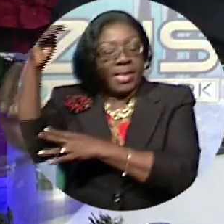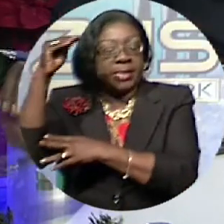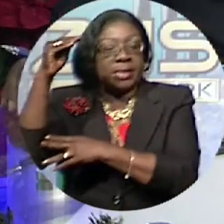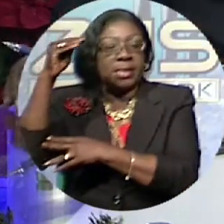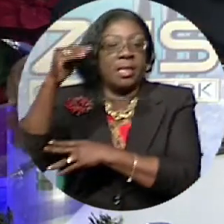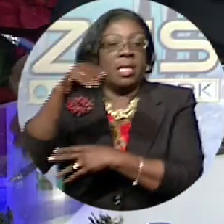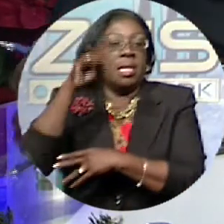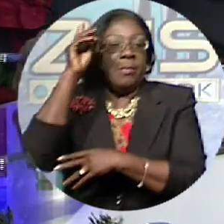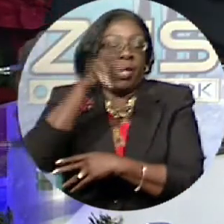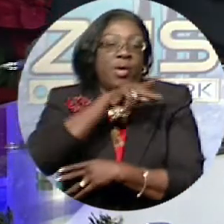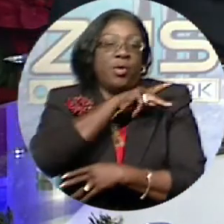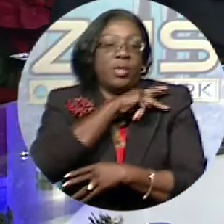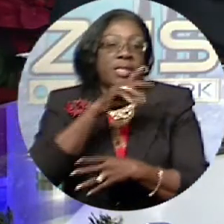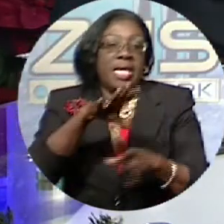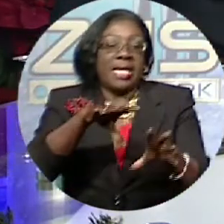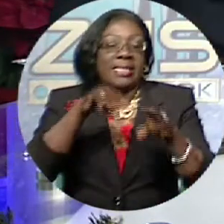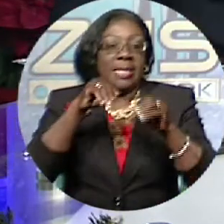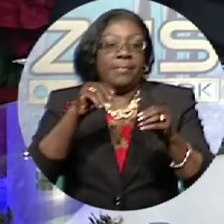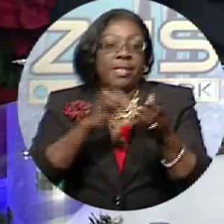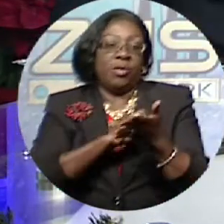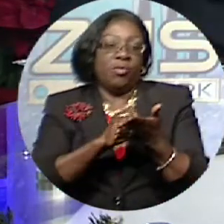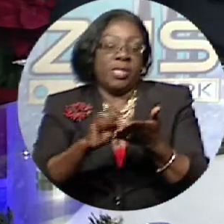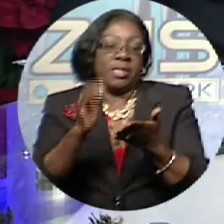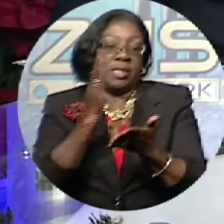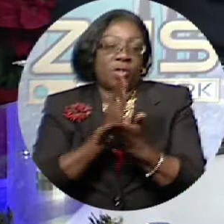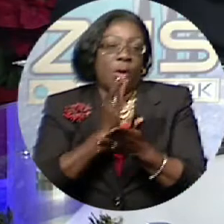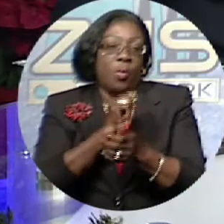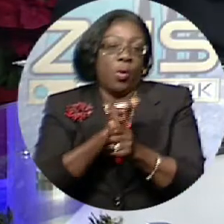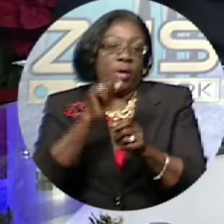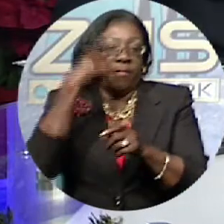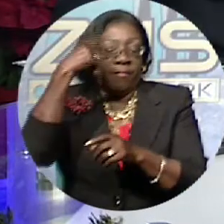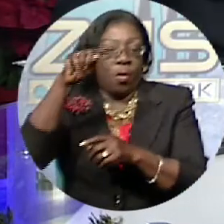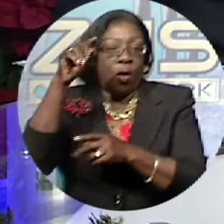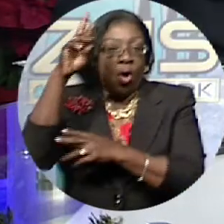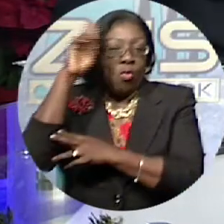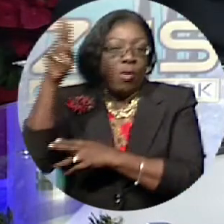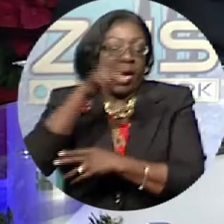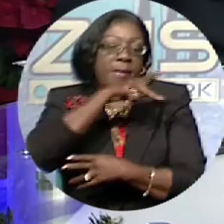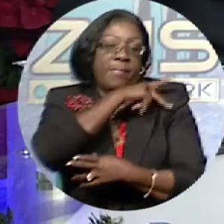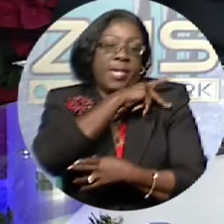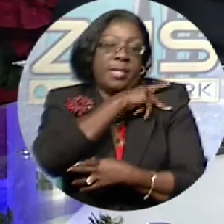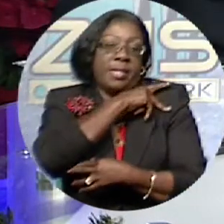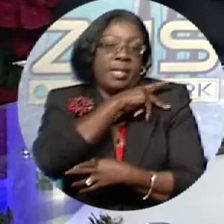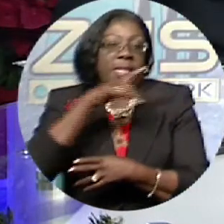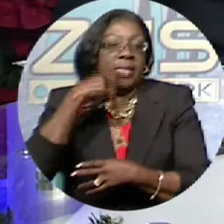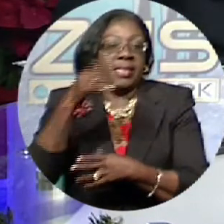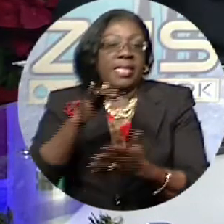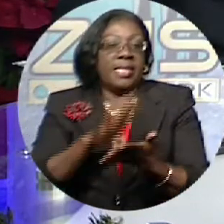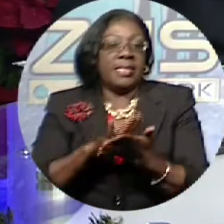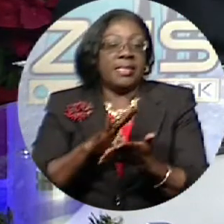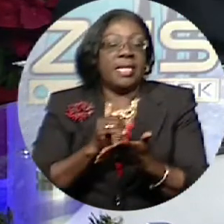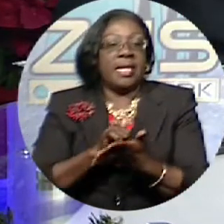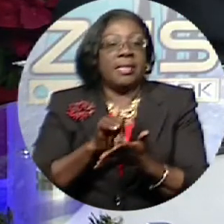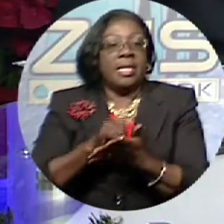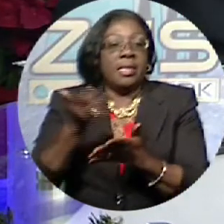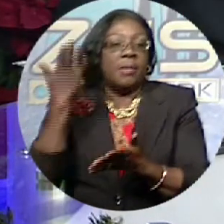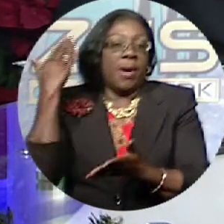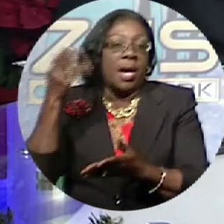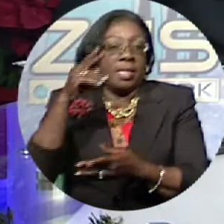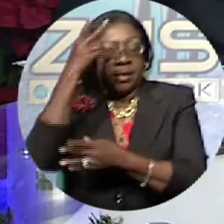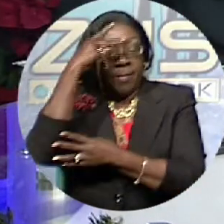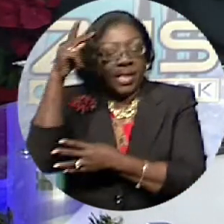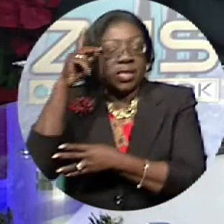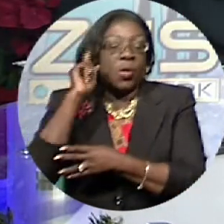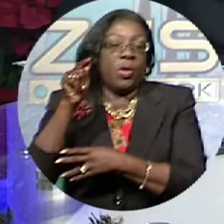Perry Christie accepted the resignation. Clint Watson spoke with Pinder today and tells us that the former minister will be taking up a senior